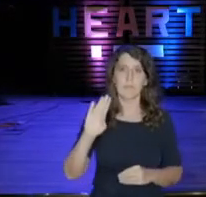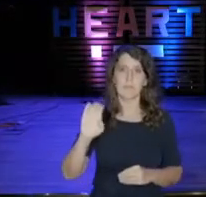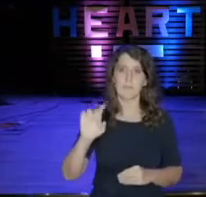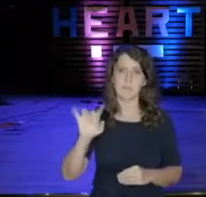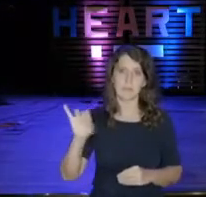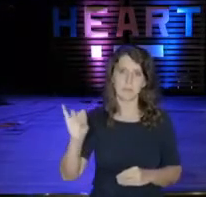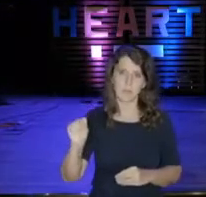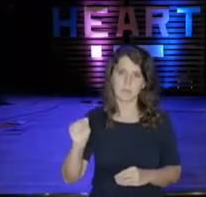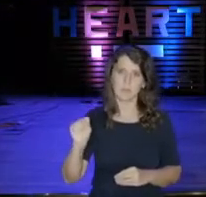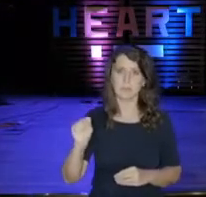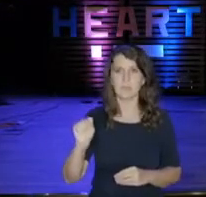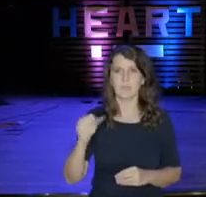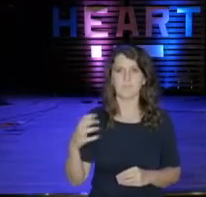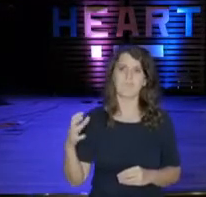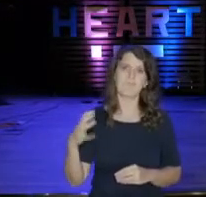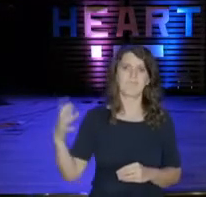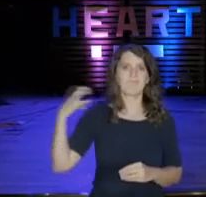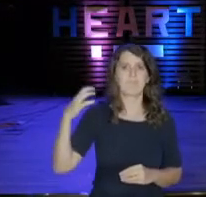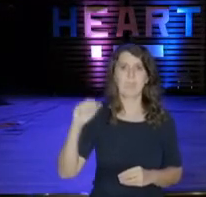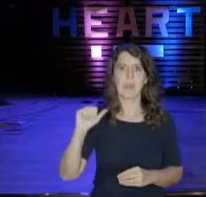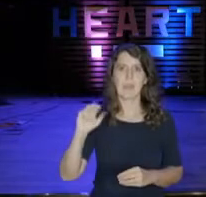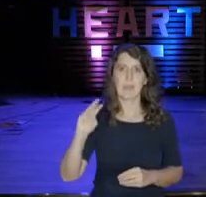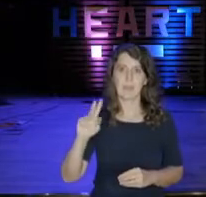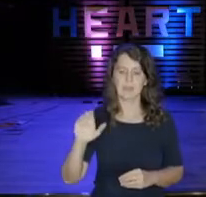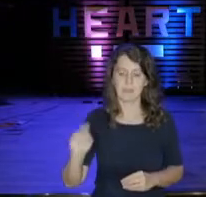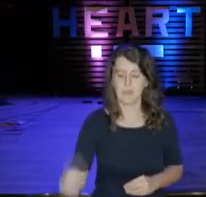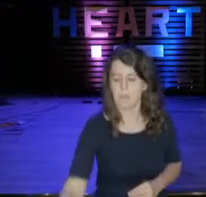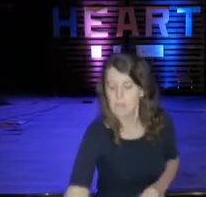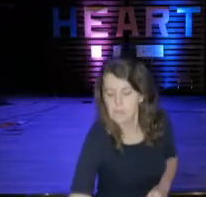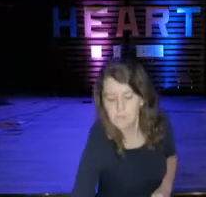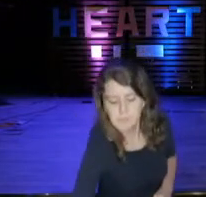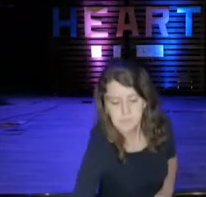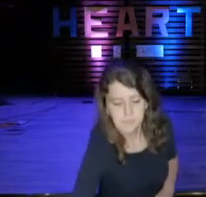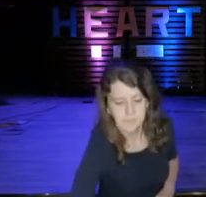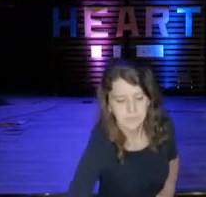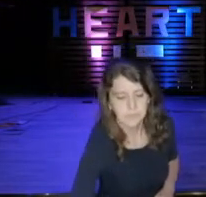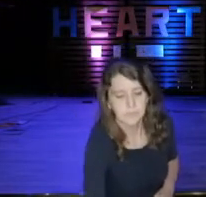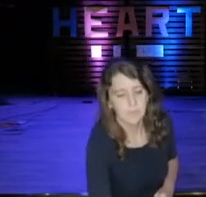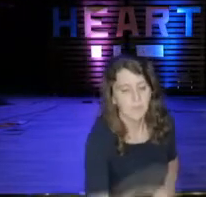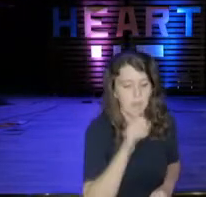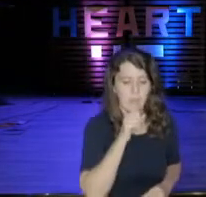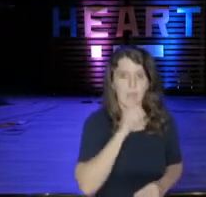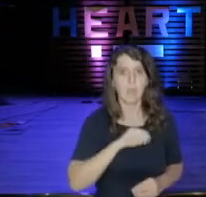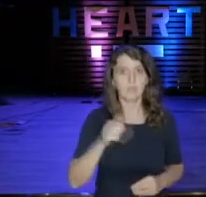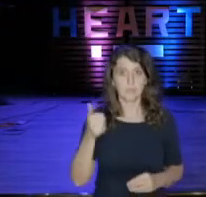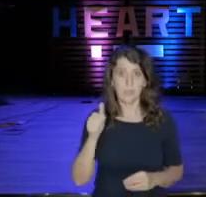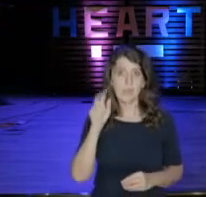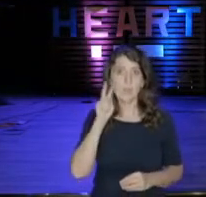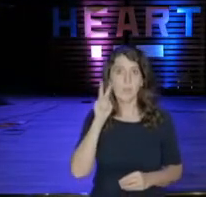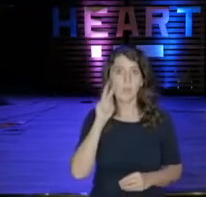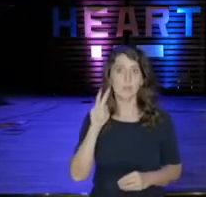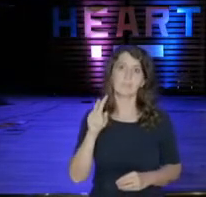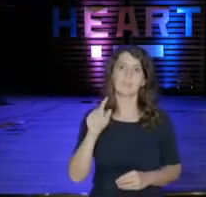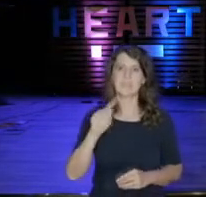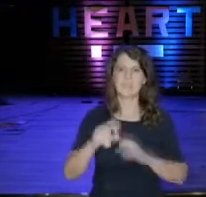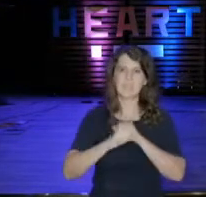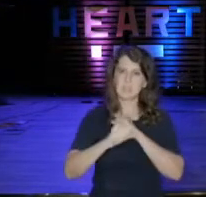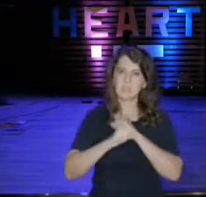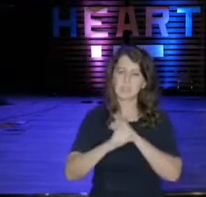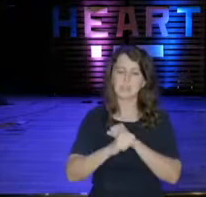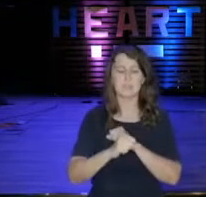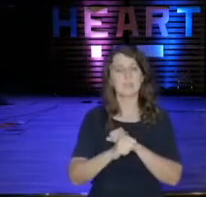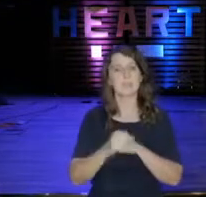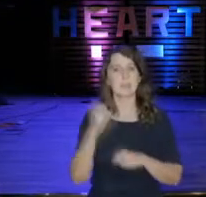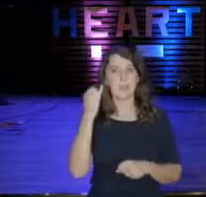It says when he was 10 years old, he saw a commercial stating that every puff a smoker took on a cigarette shortened his or her life by 2 minutes.